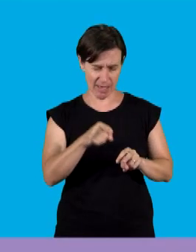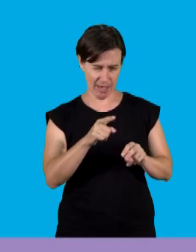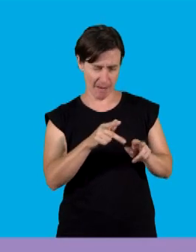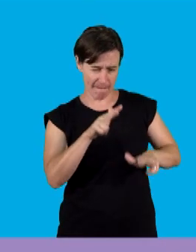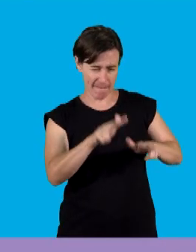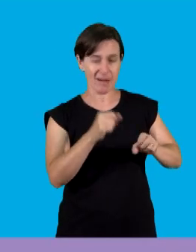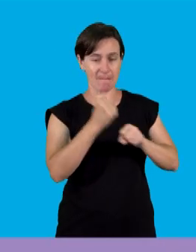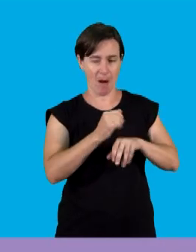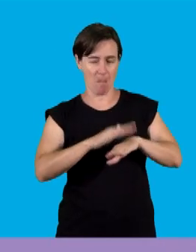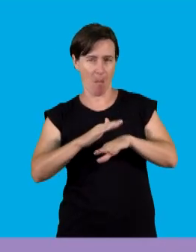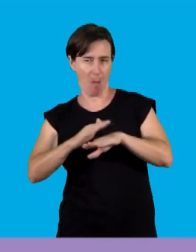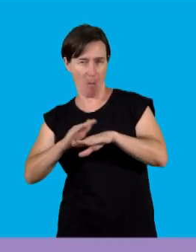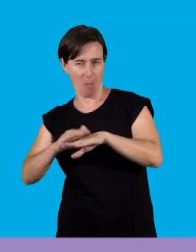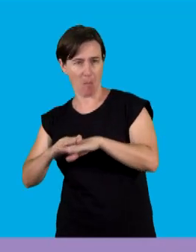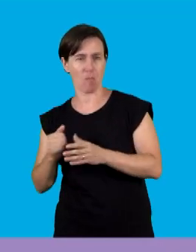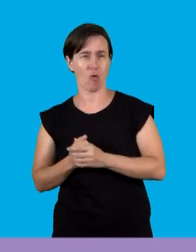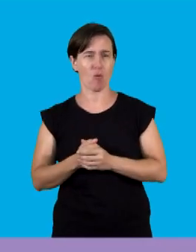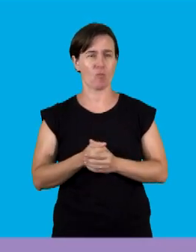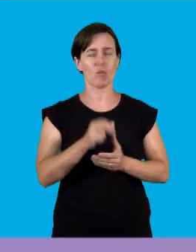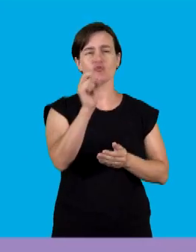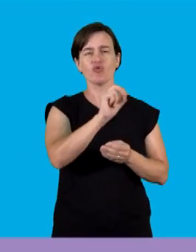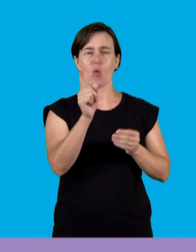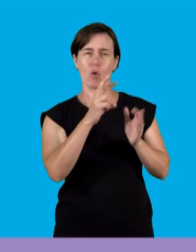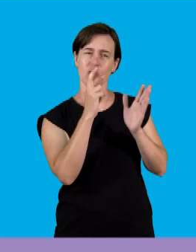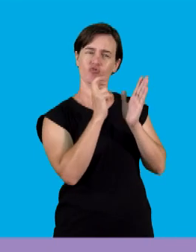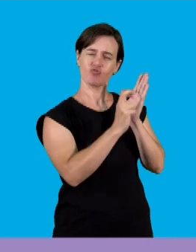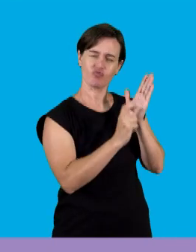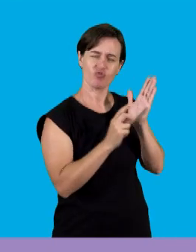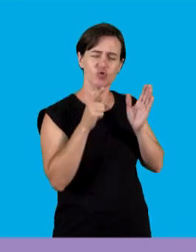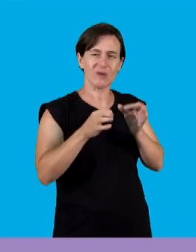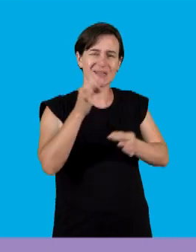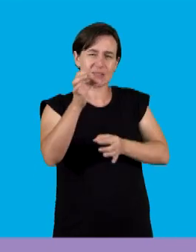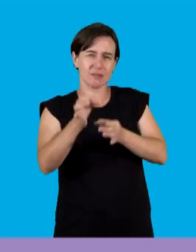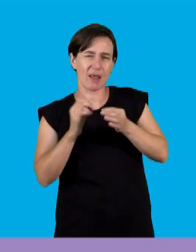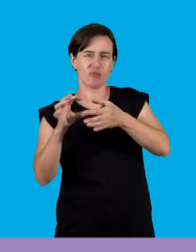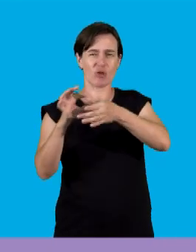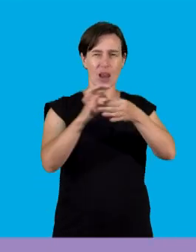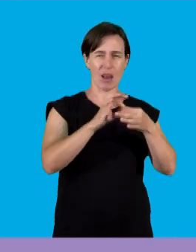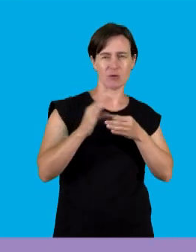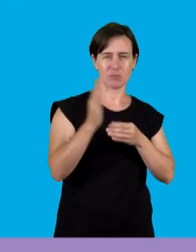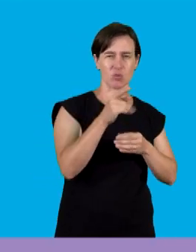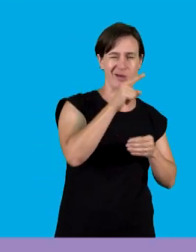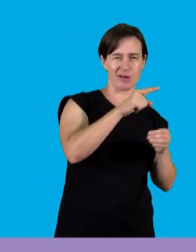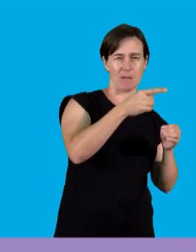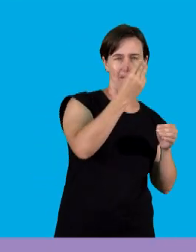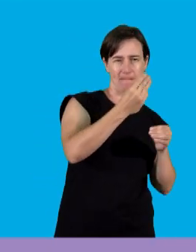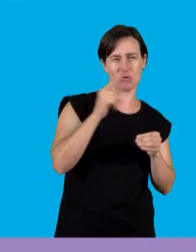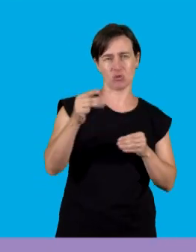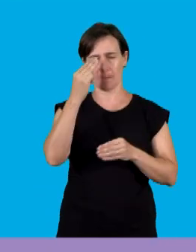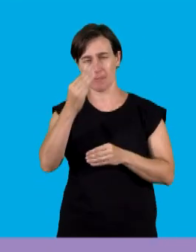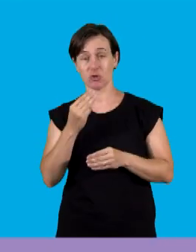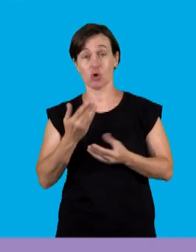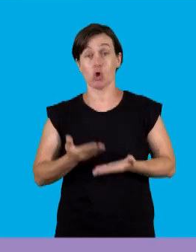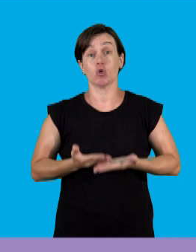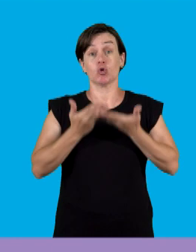geometric patterns, write rules in words to describe relationships between diagrams, represent